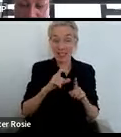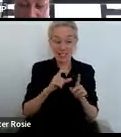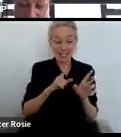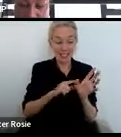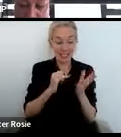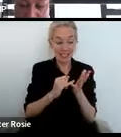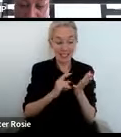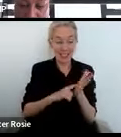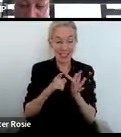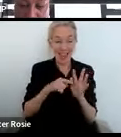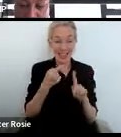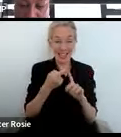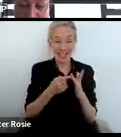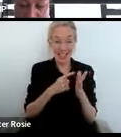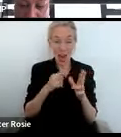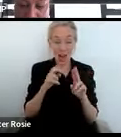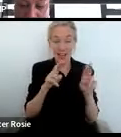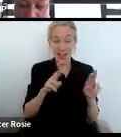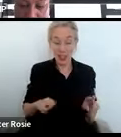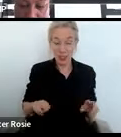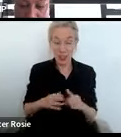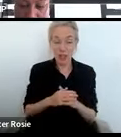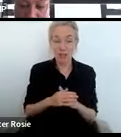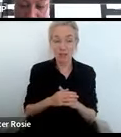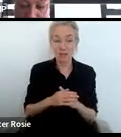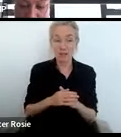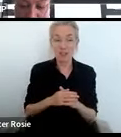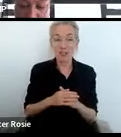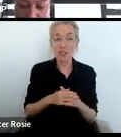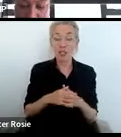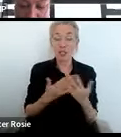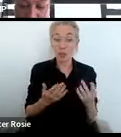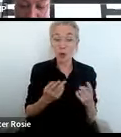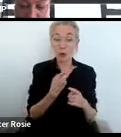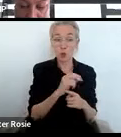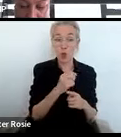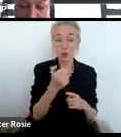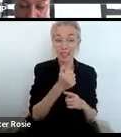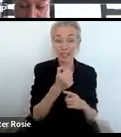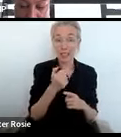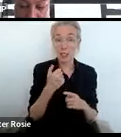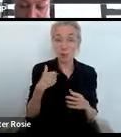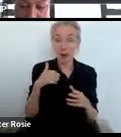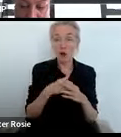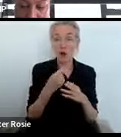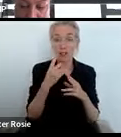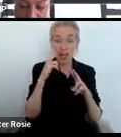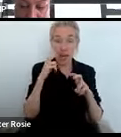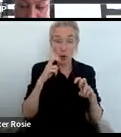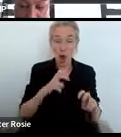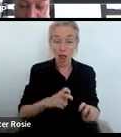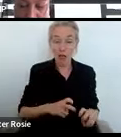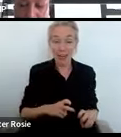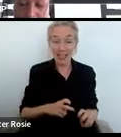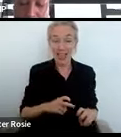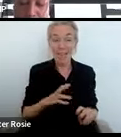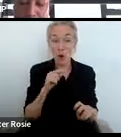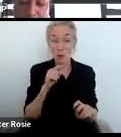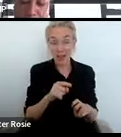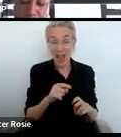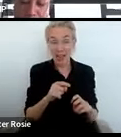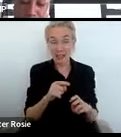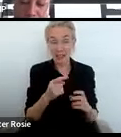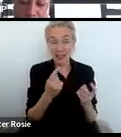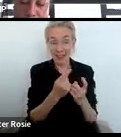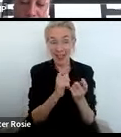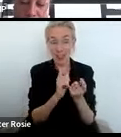in an inquiry, the great thing was there were a number of changes that were made, but the problem with the last inquiry